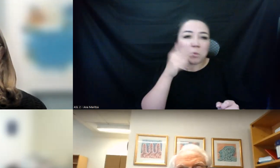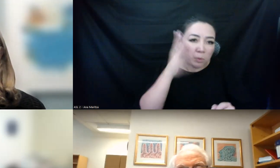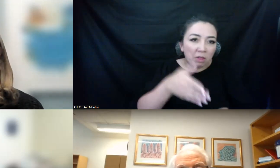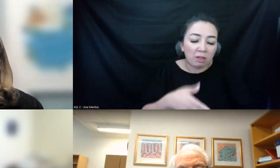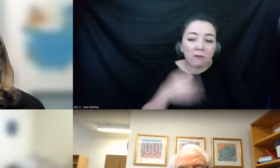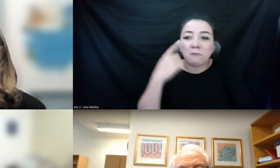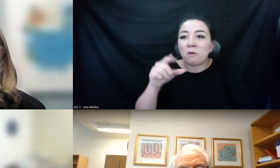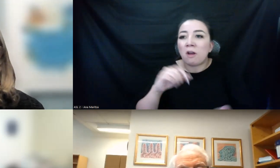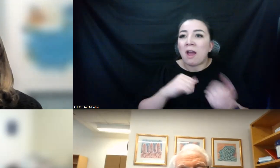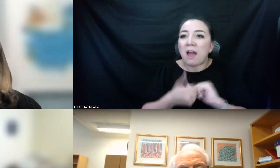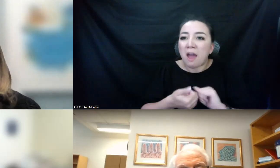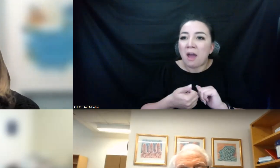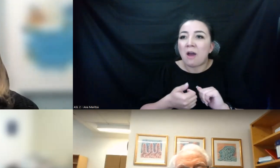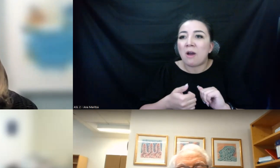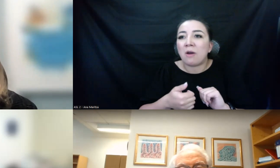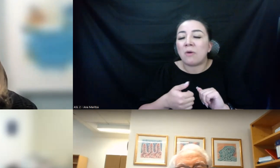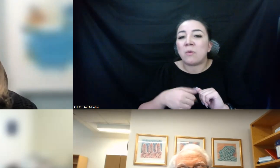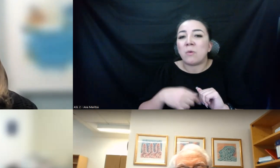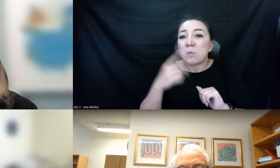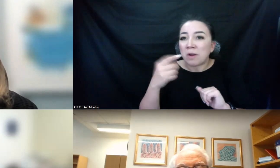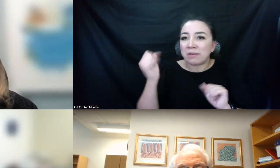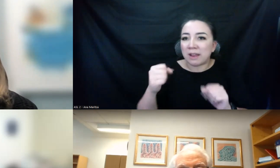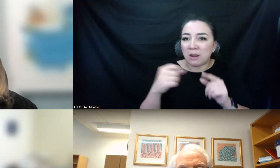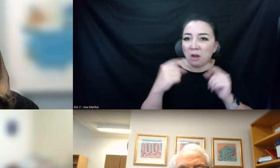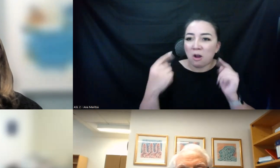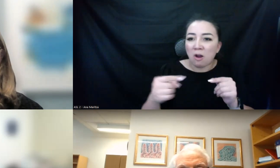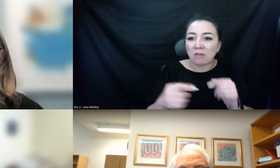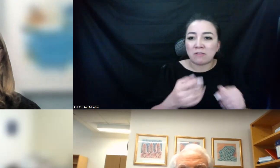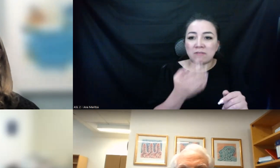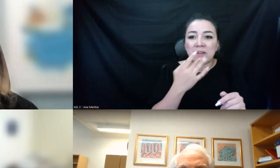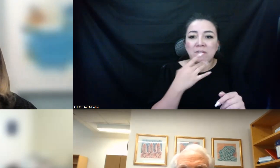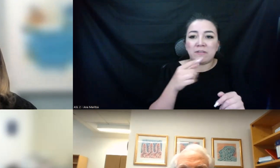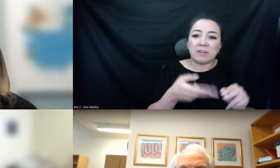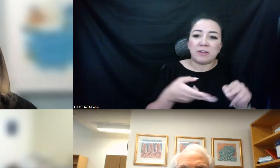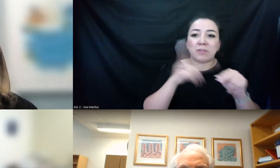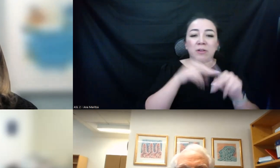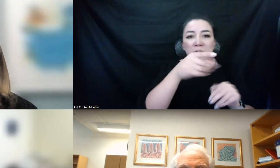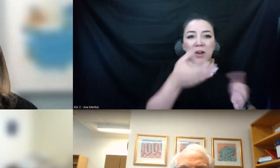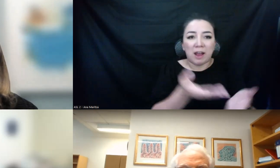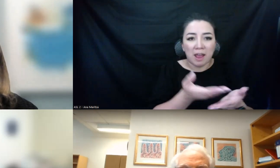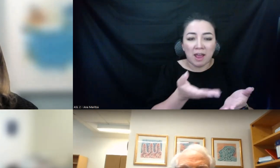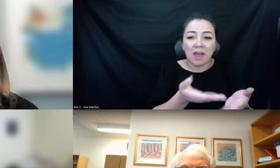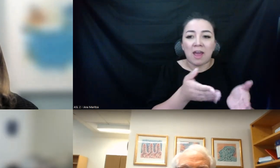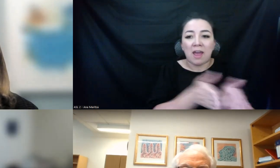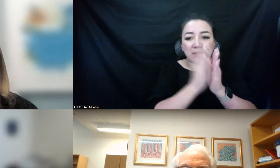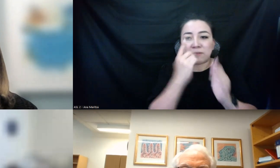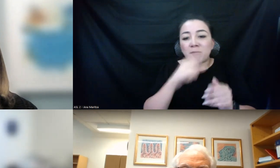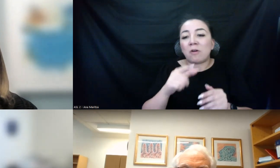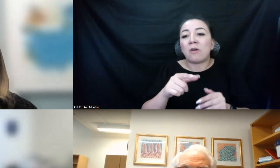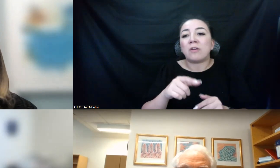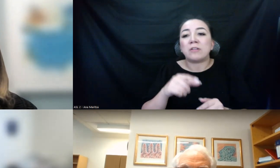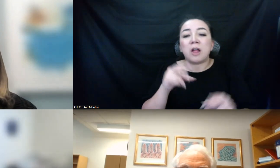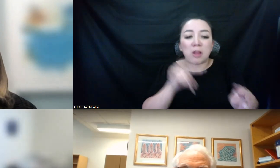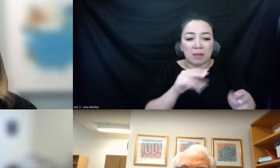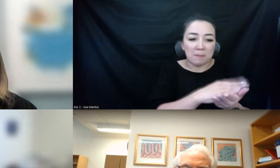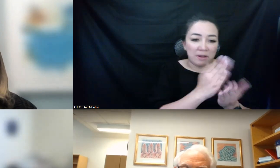for how one can argue in favor of the increase that you're asking for. In other words, a look at the